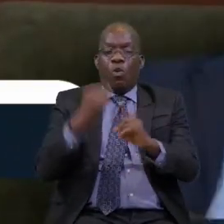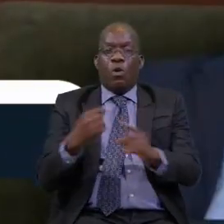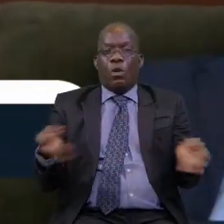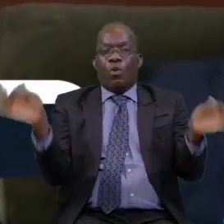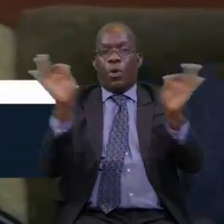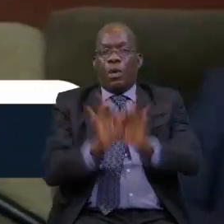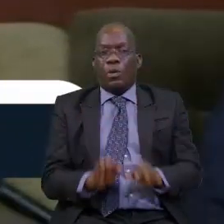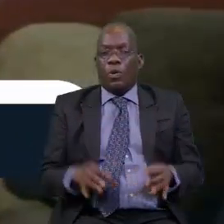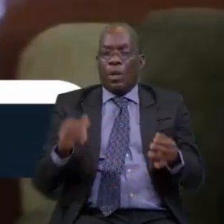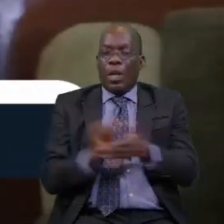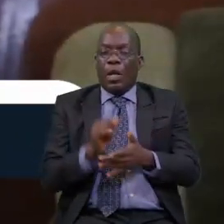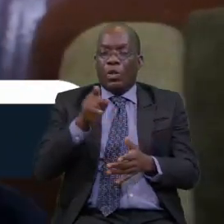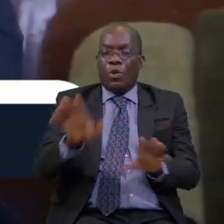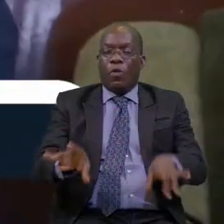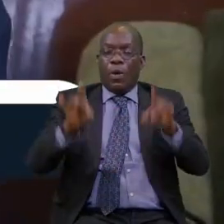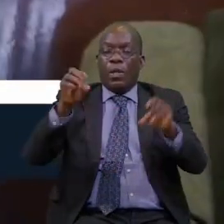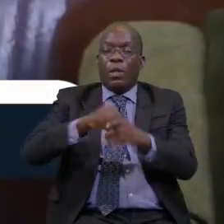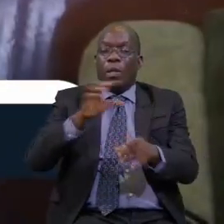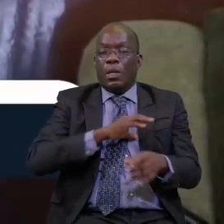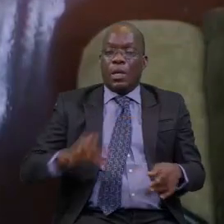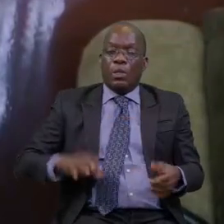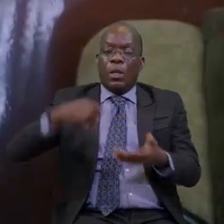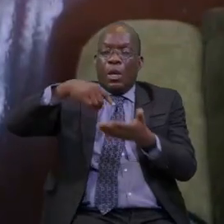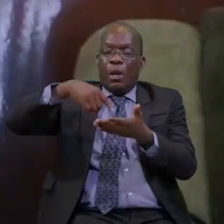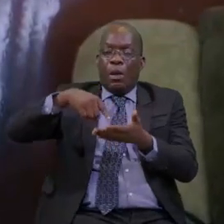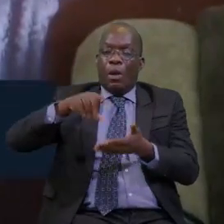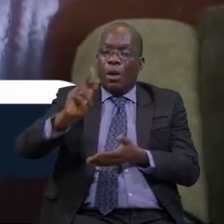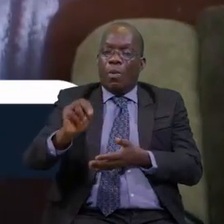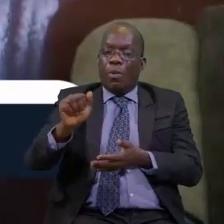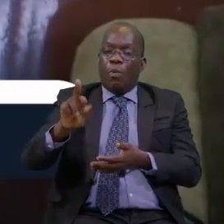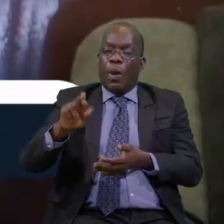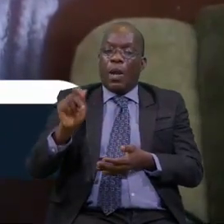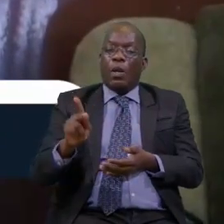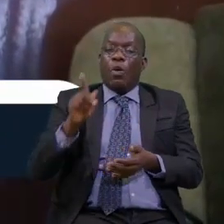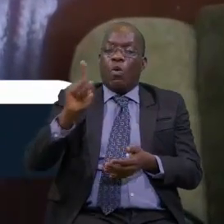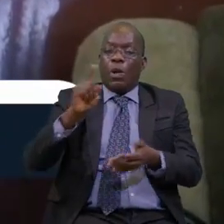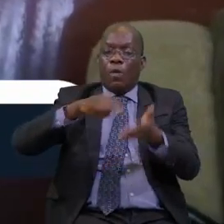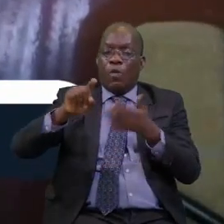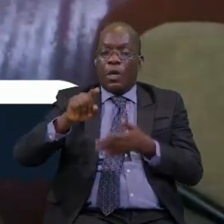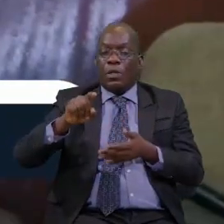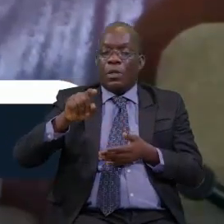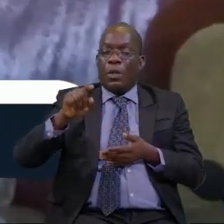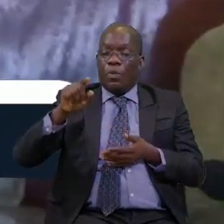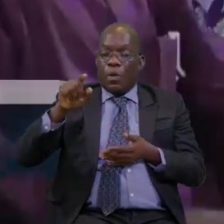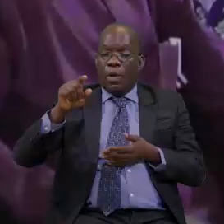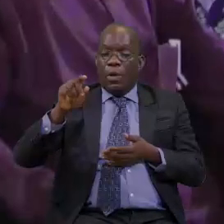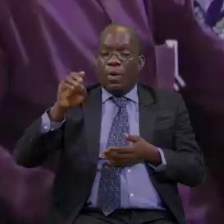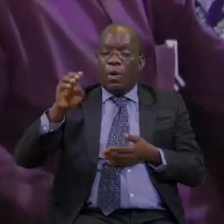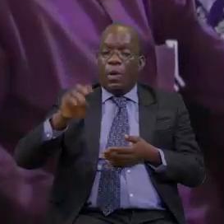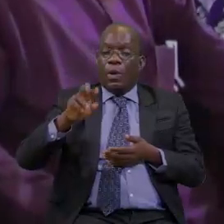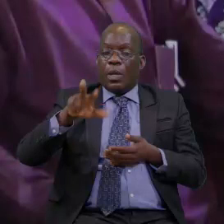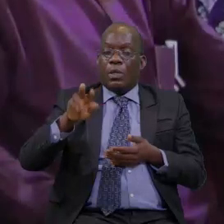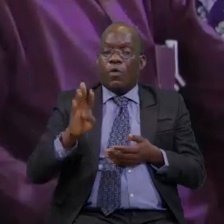Christ. In Mark chapter 1 verse 14 now, after that John was put in prison, Jesus came